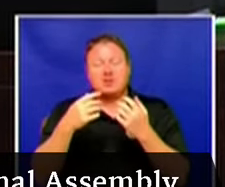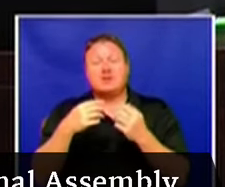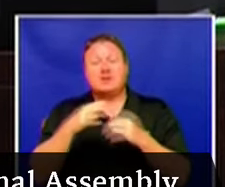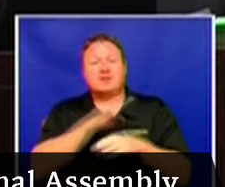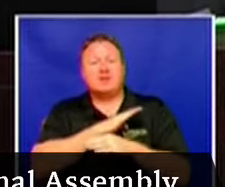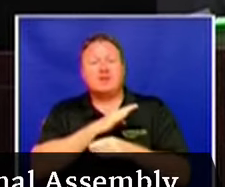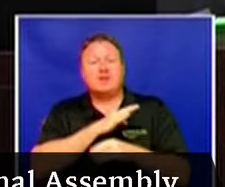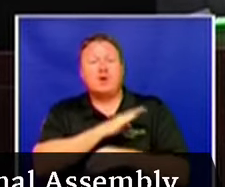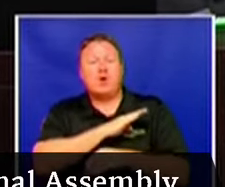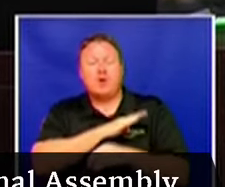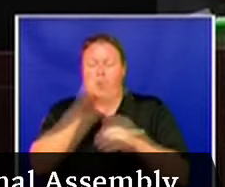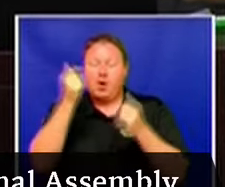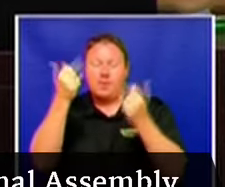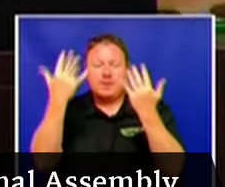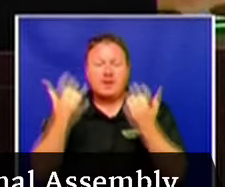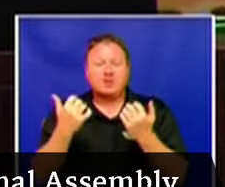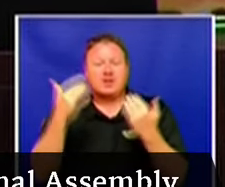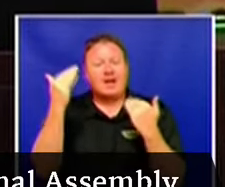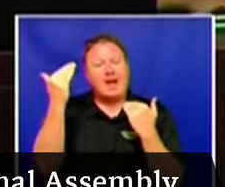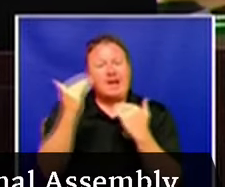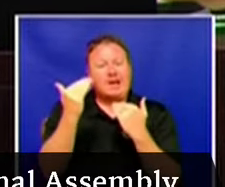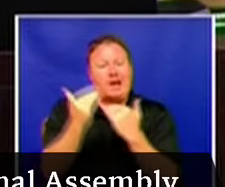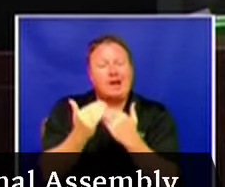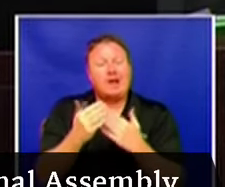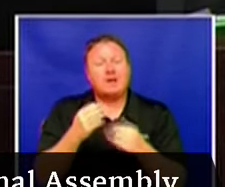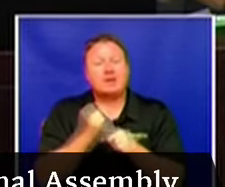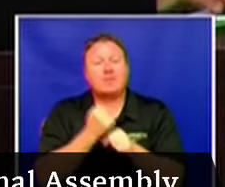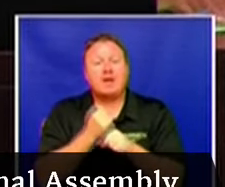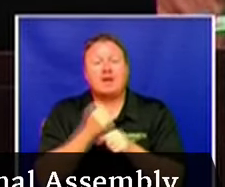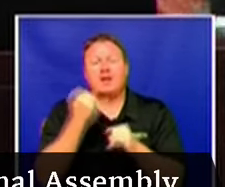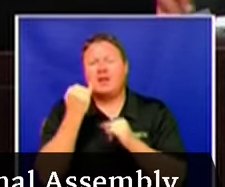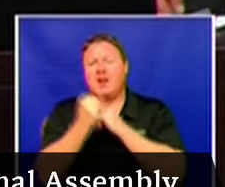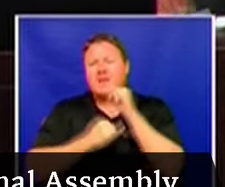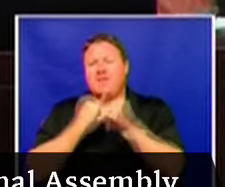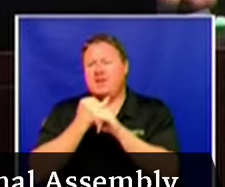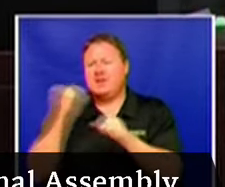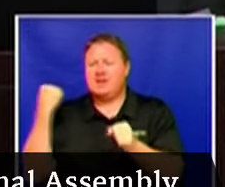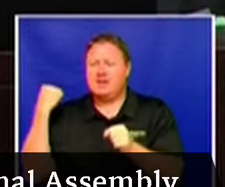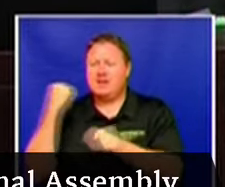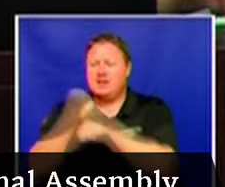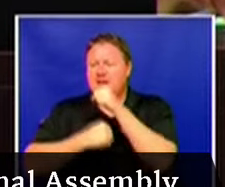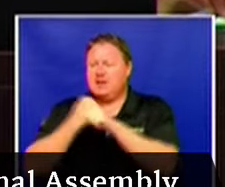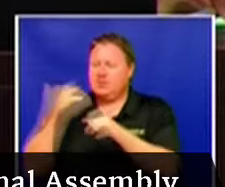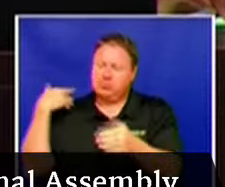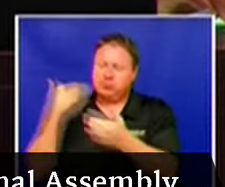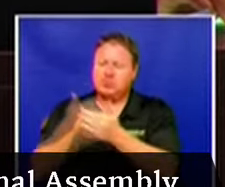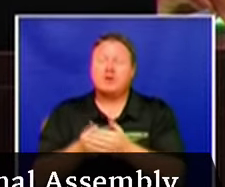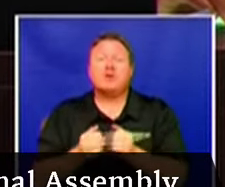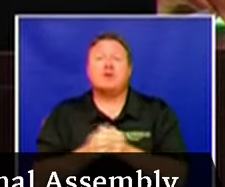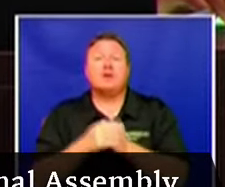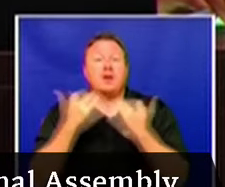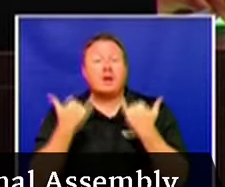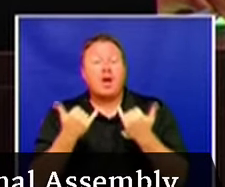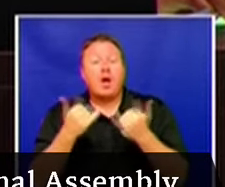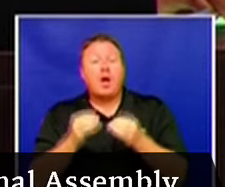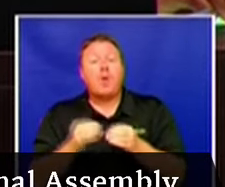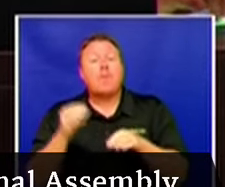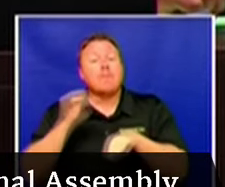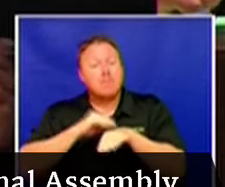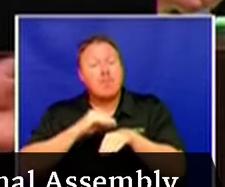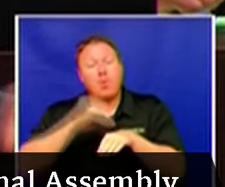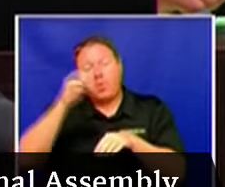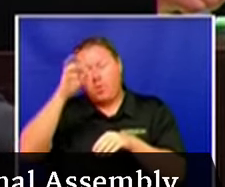11 years and more. And it is now that we are increasing the numbers of police